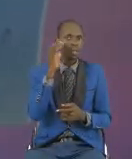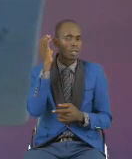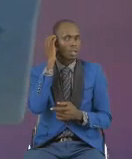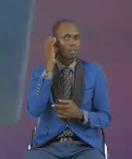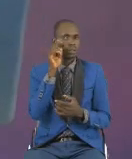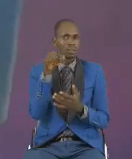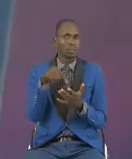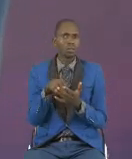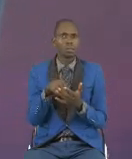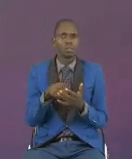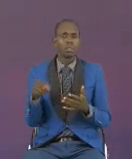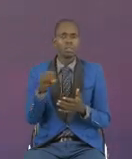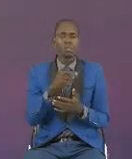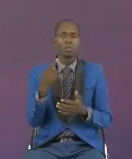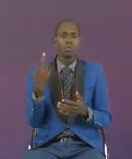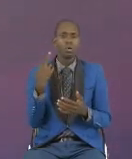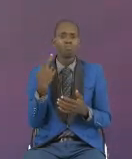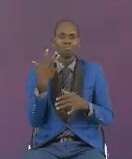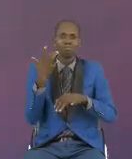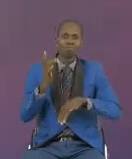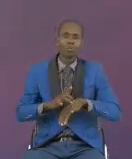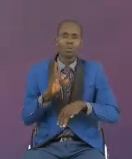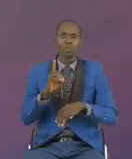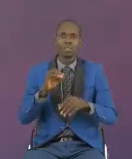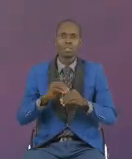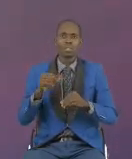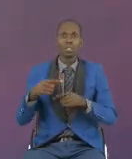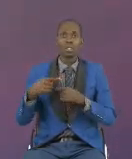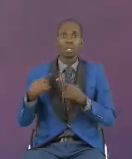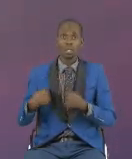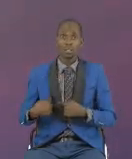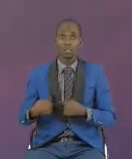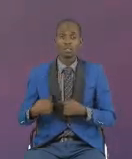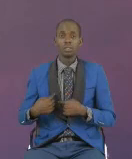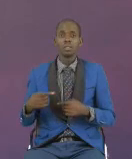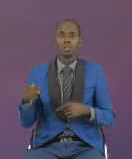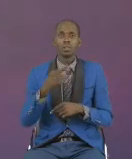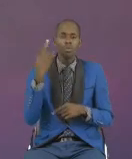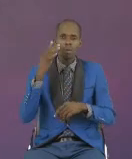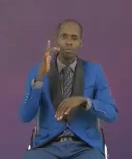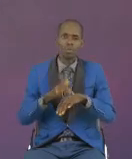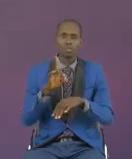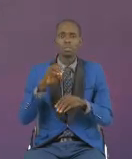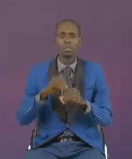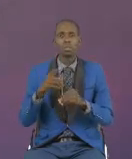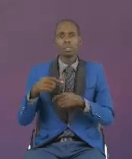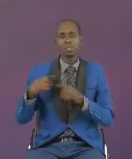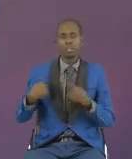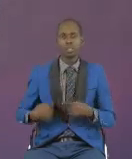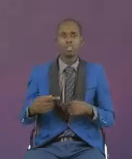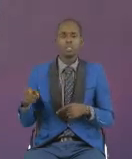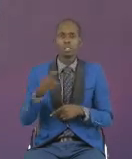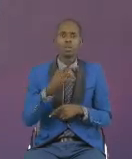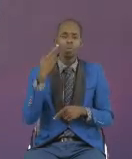they were pricked in their heart. They were pricked in their heart. They were preached in